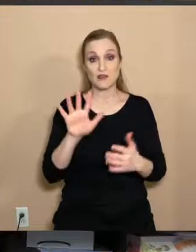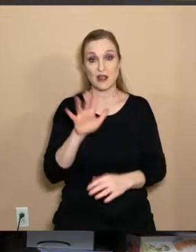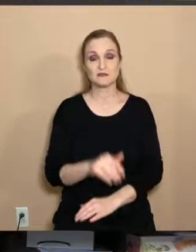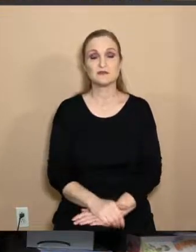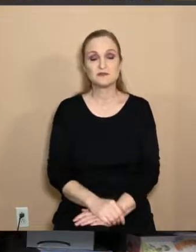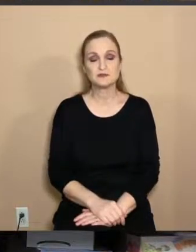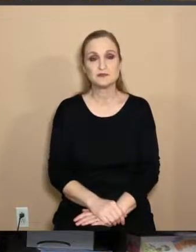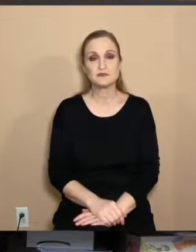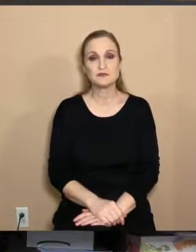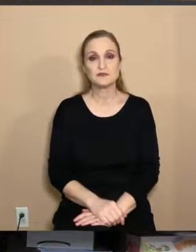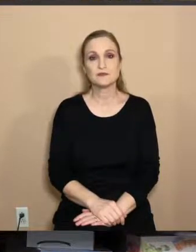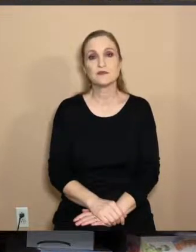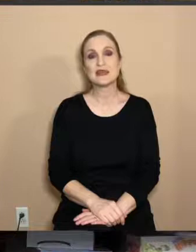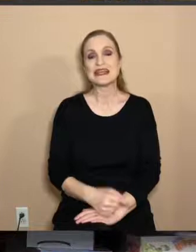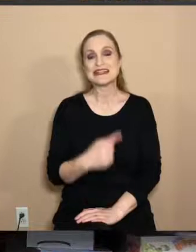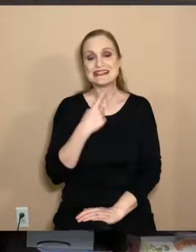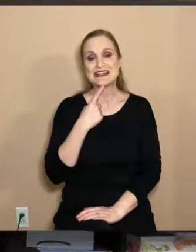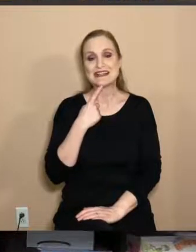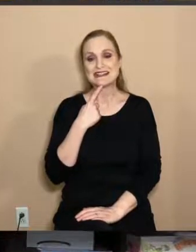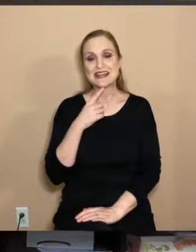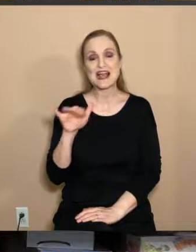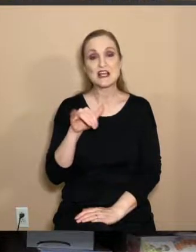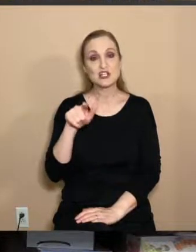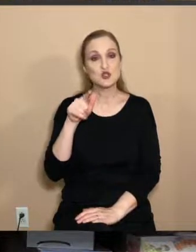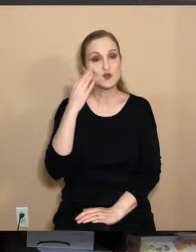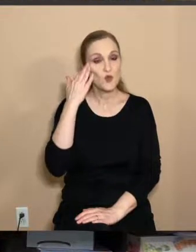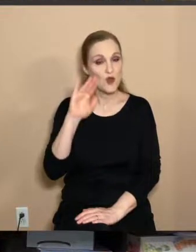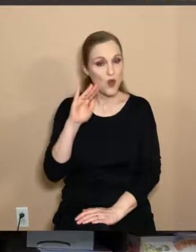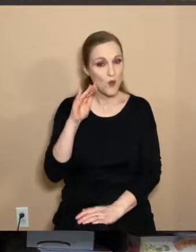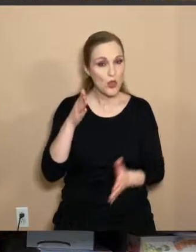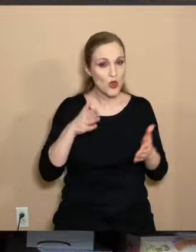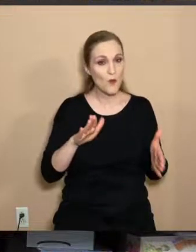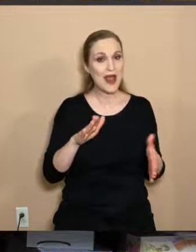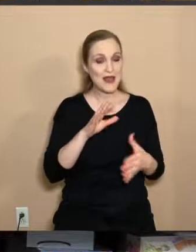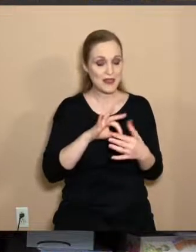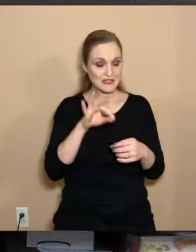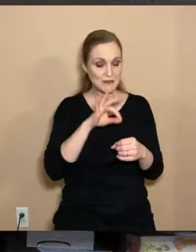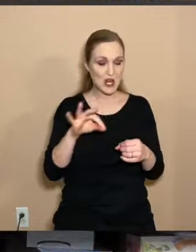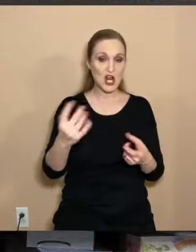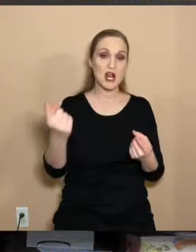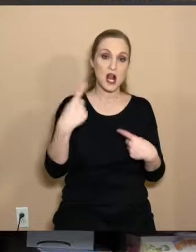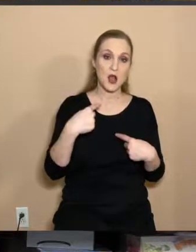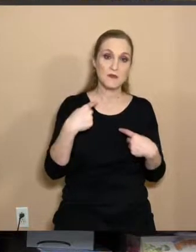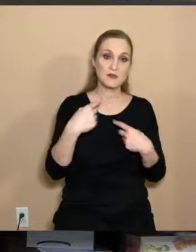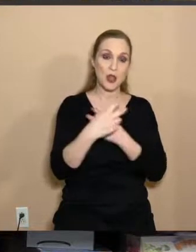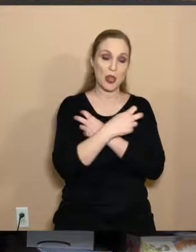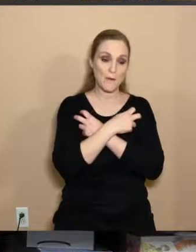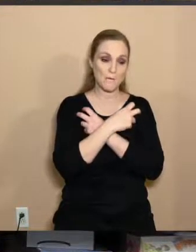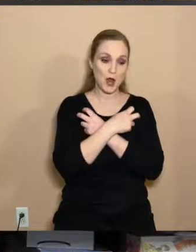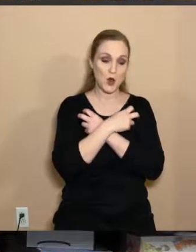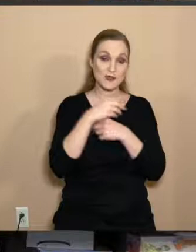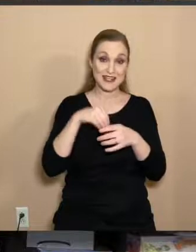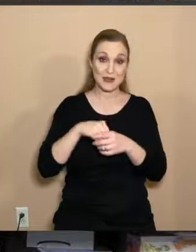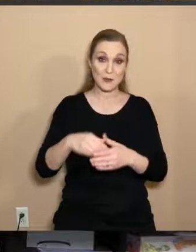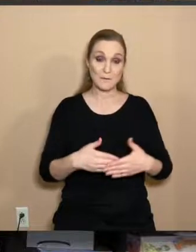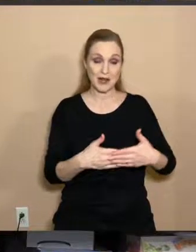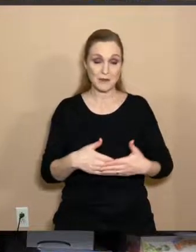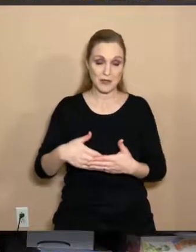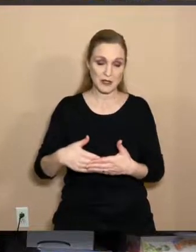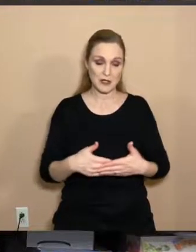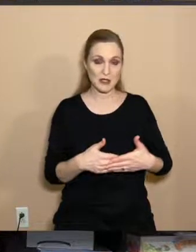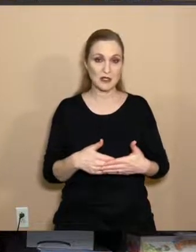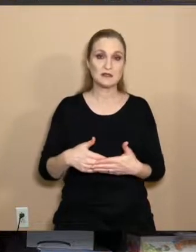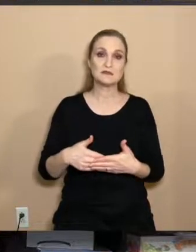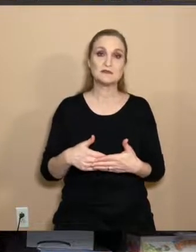5. He says, as you do not know the way the Spirit comes to the bones in the womb of a woman